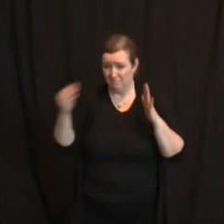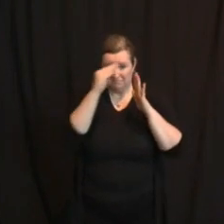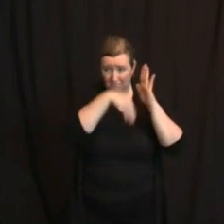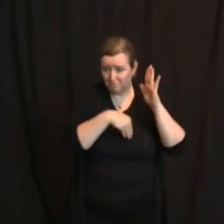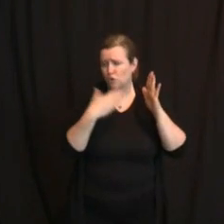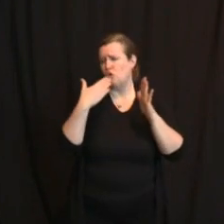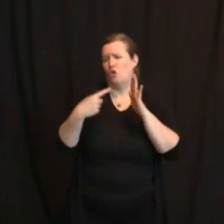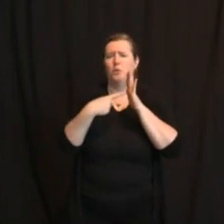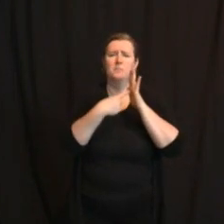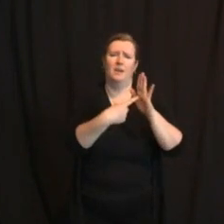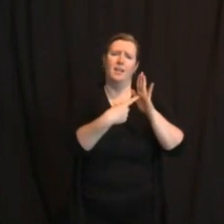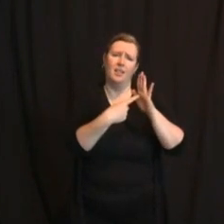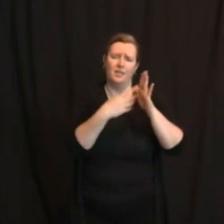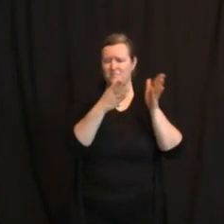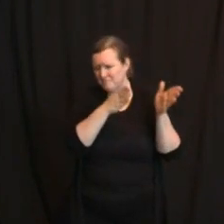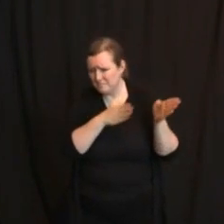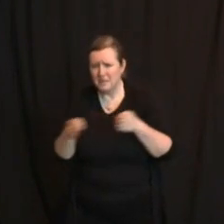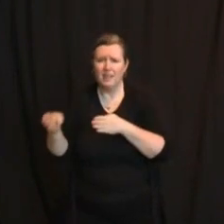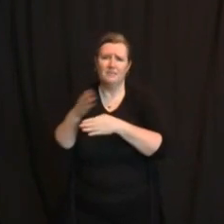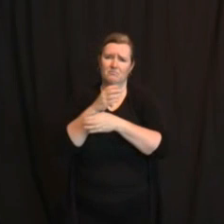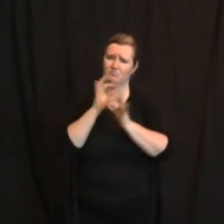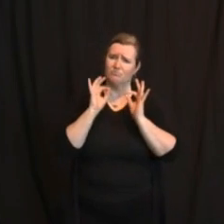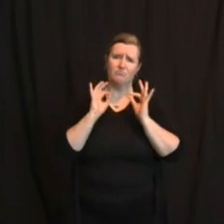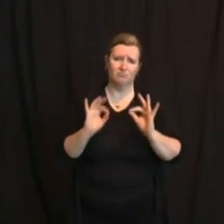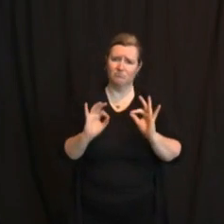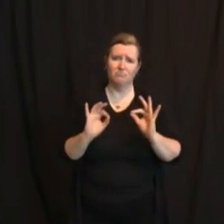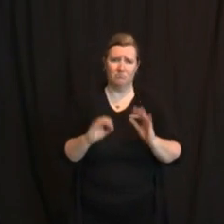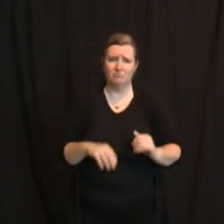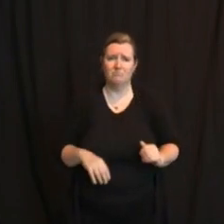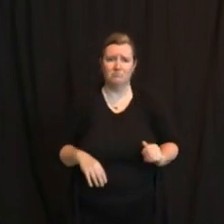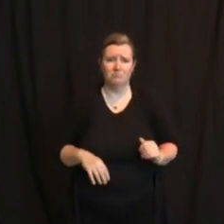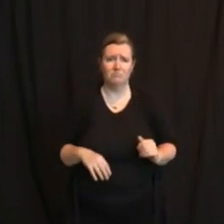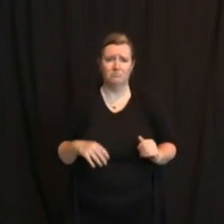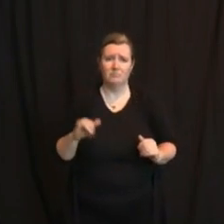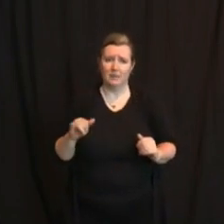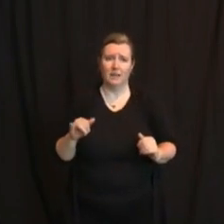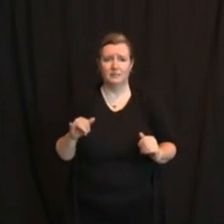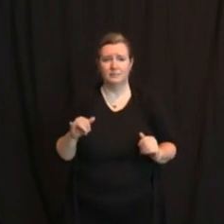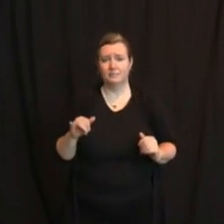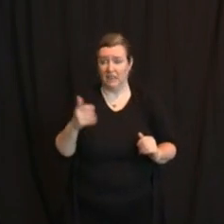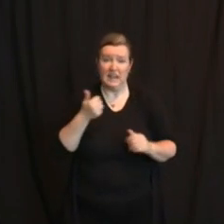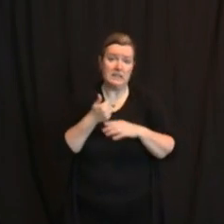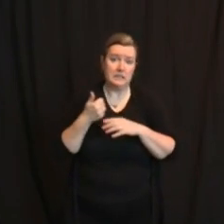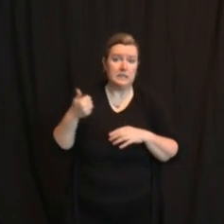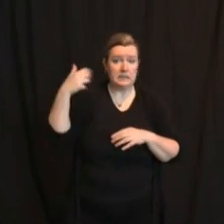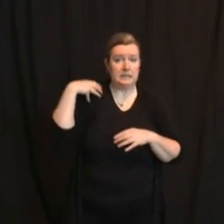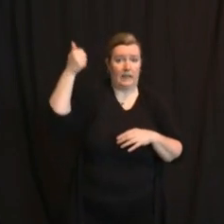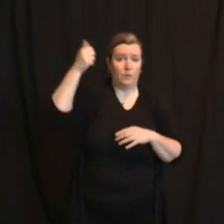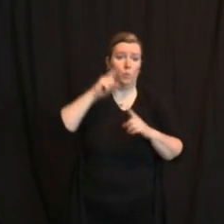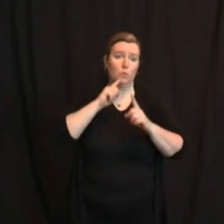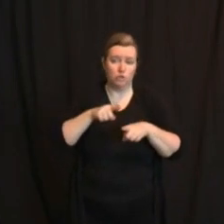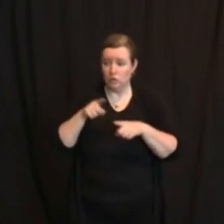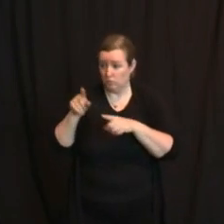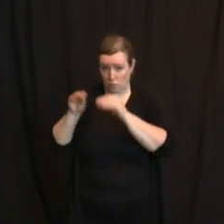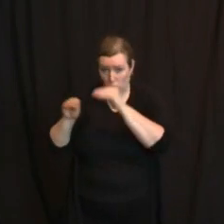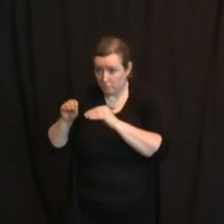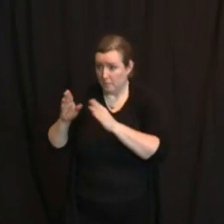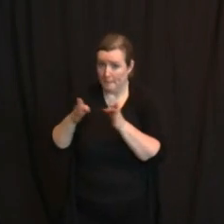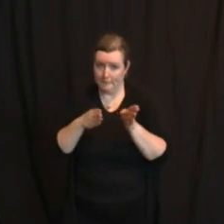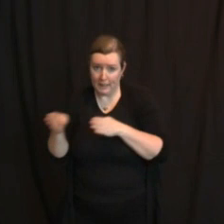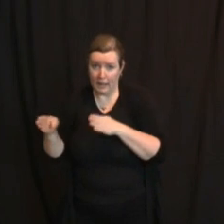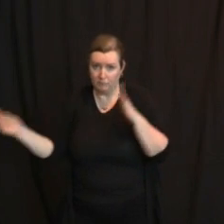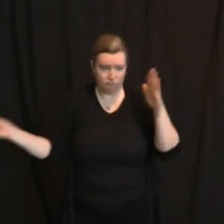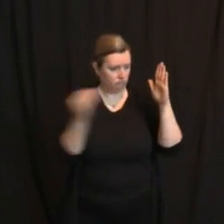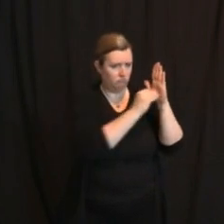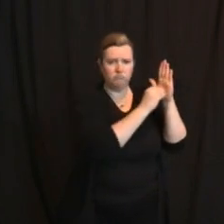respects. What we've announced today through this executive order is an homage to the model that you put together in Cape May County. So thank you,